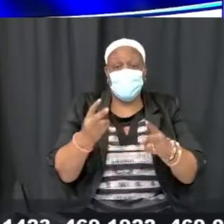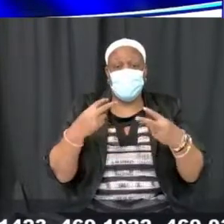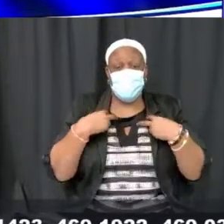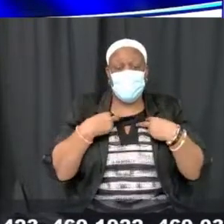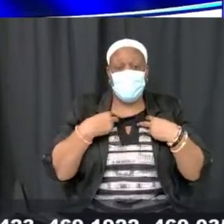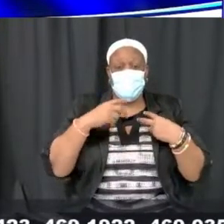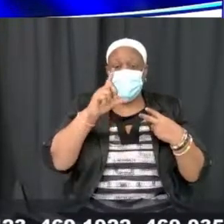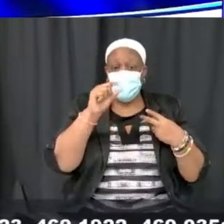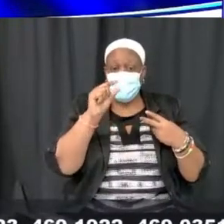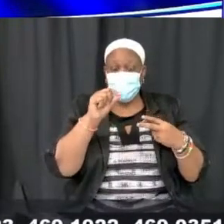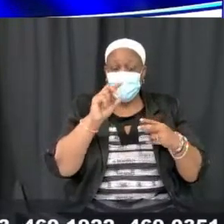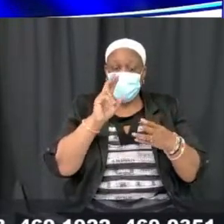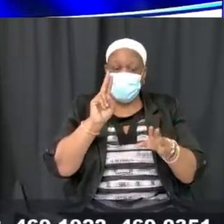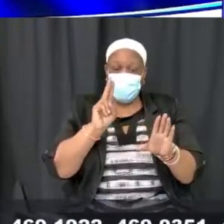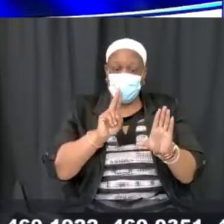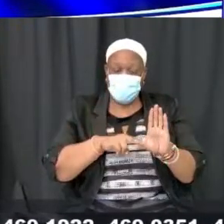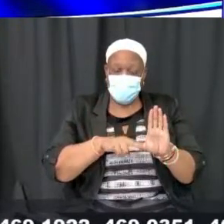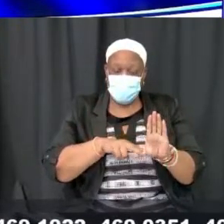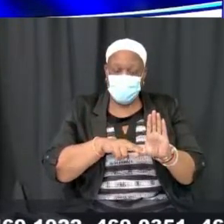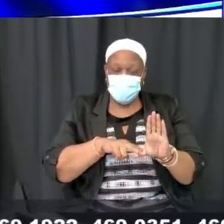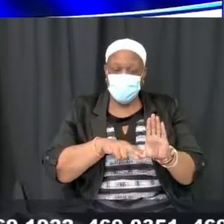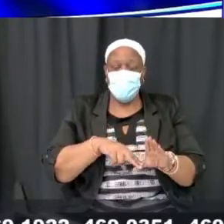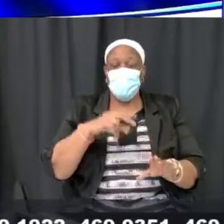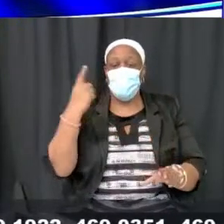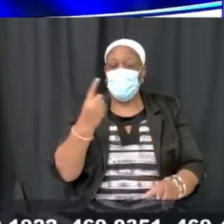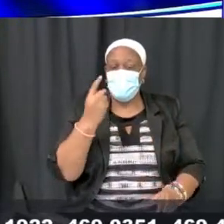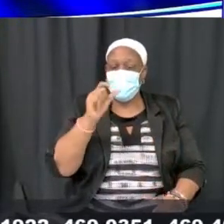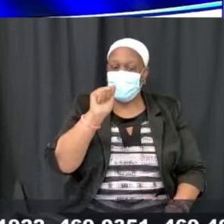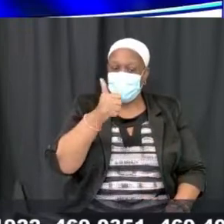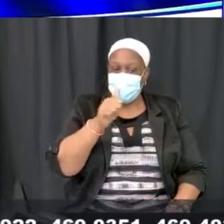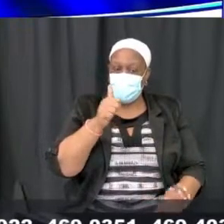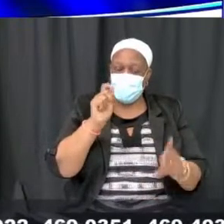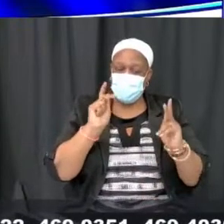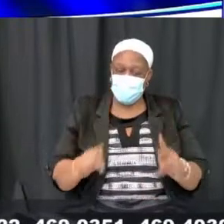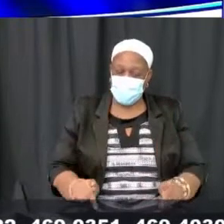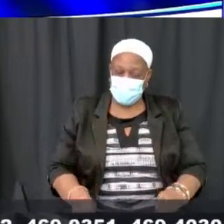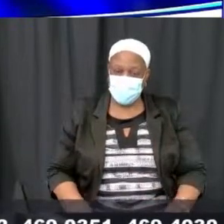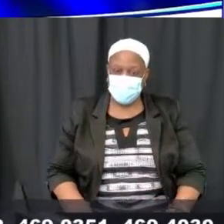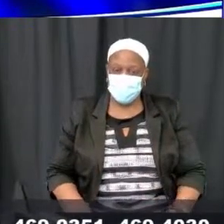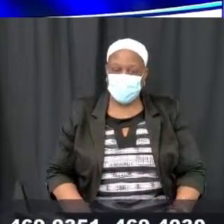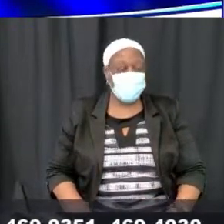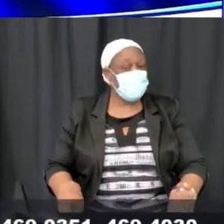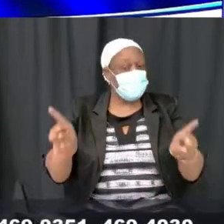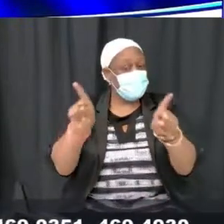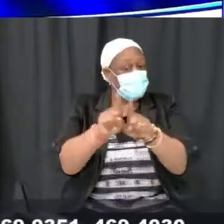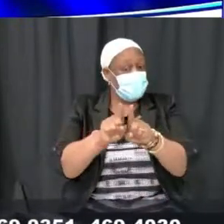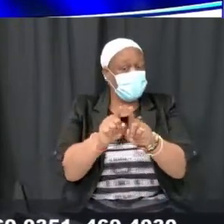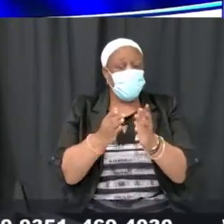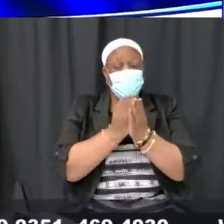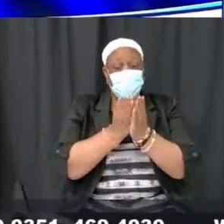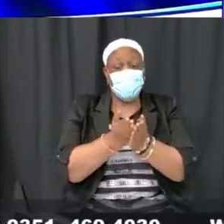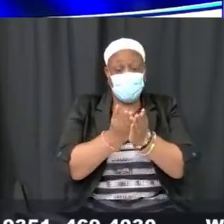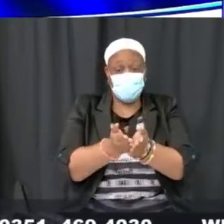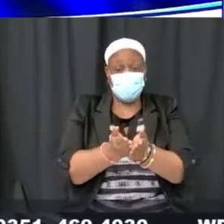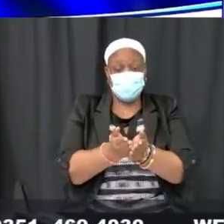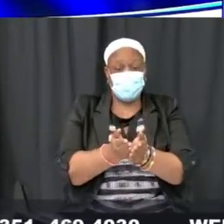Likewise, ferry services are to carry 50% of normal capacity.